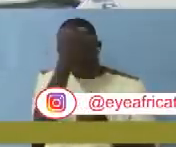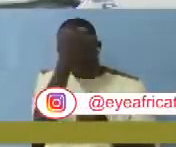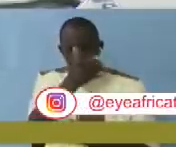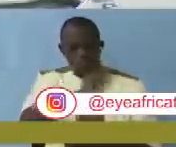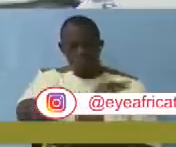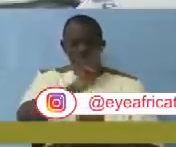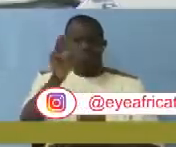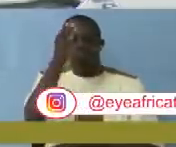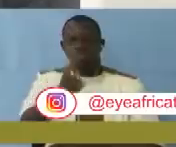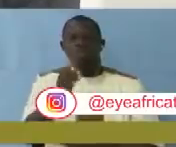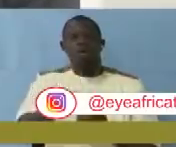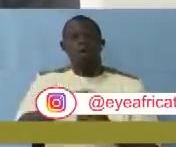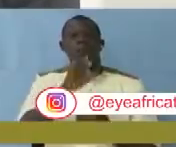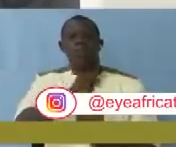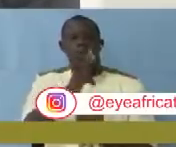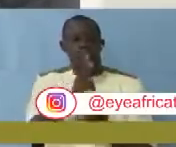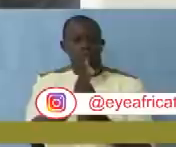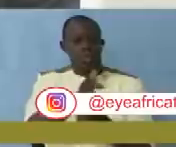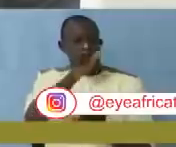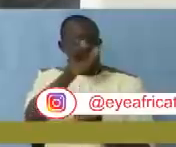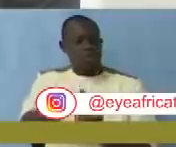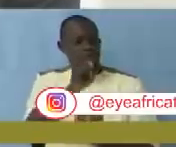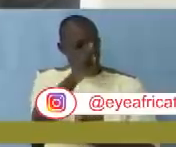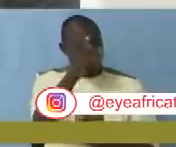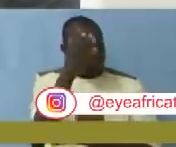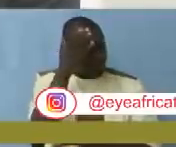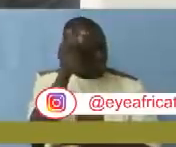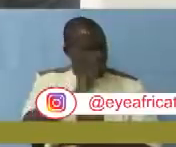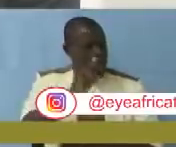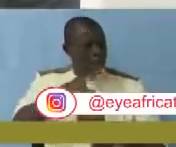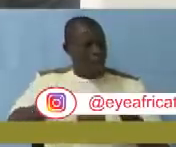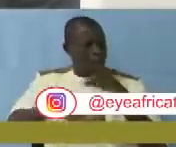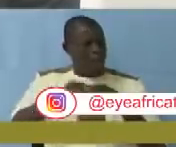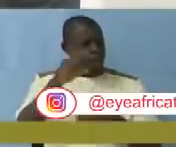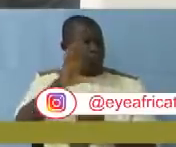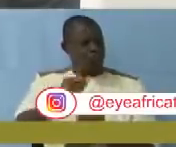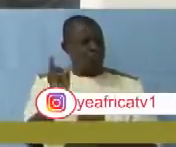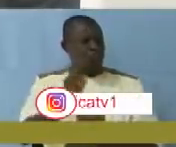Mr. Witness, you know what you are avoiding to do? You are